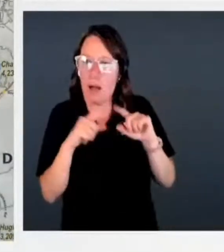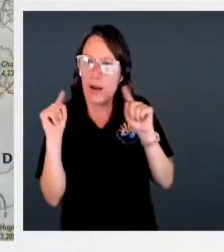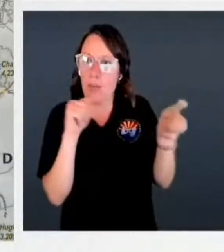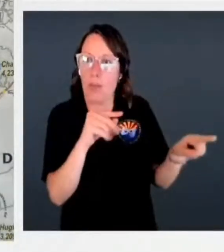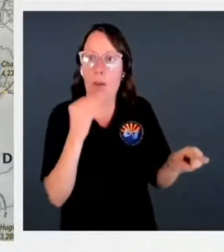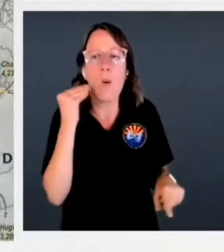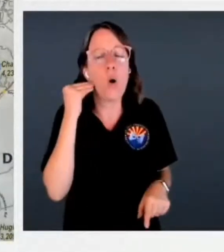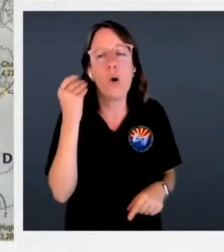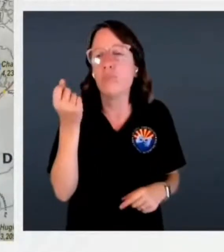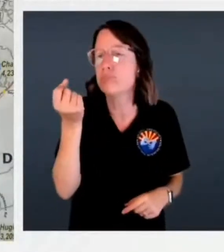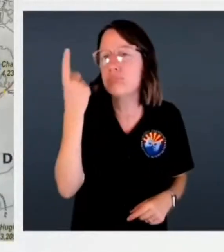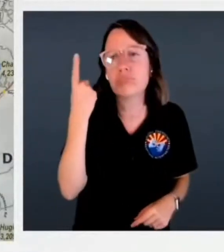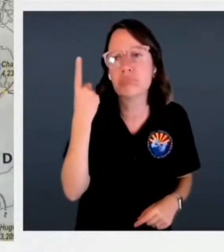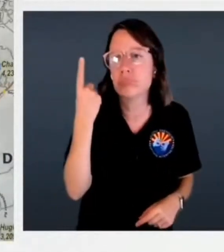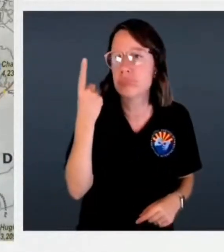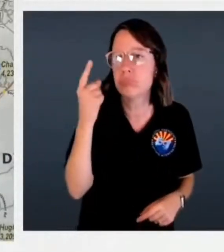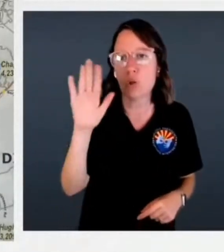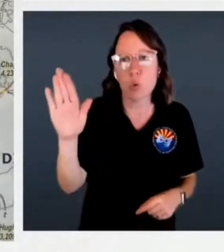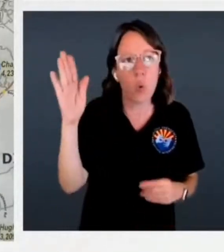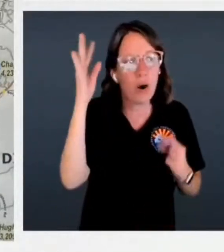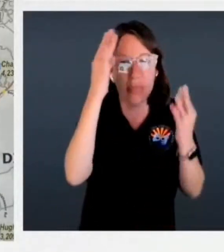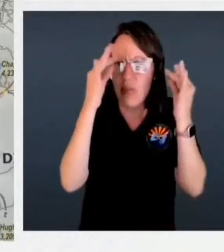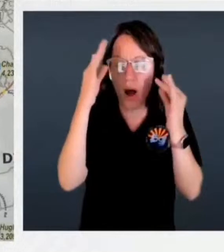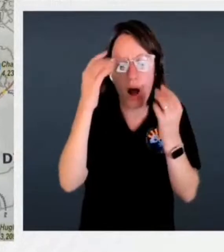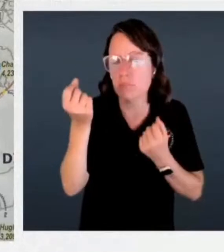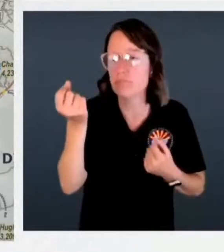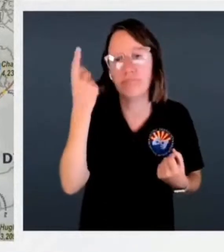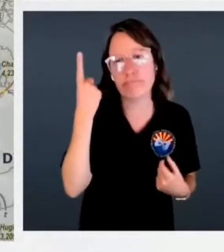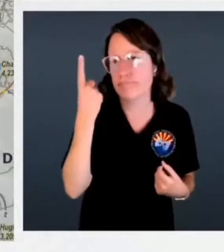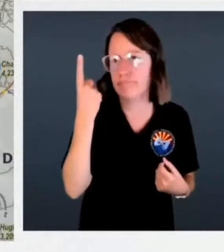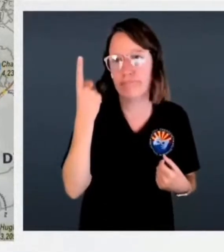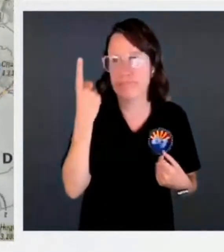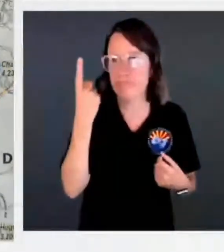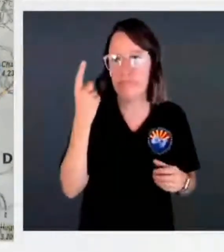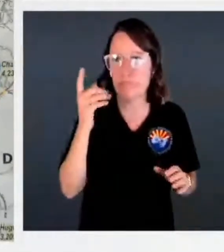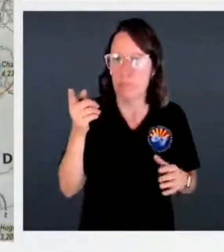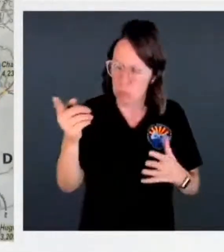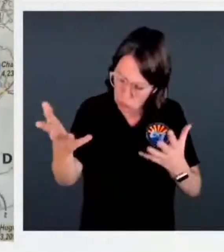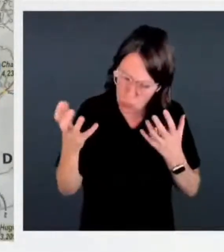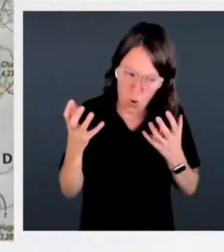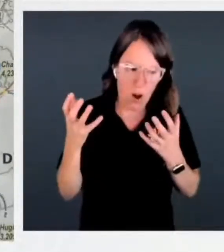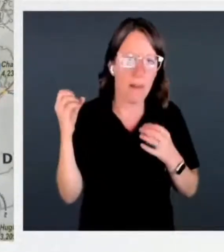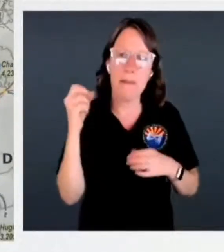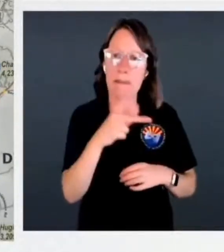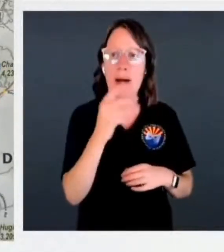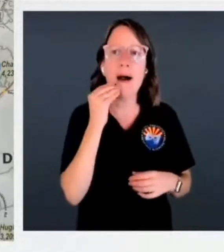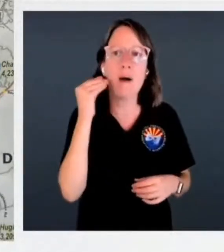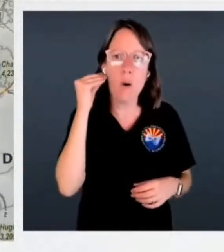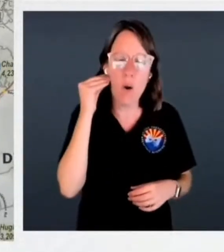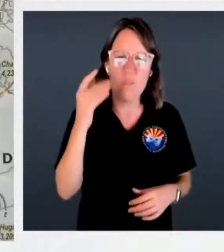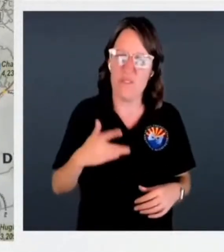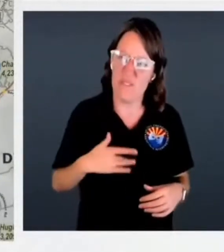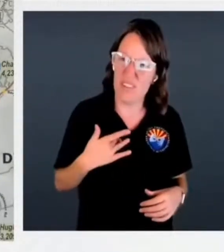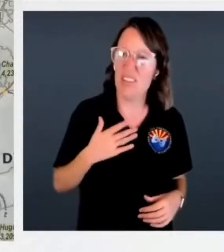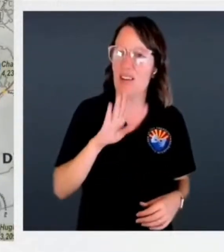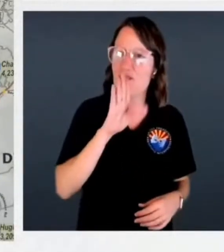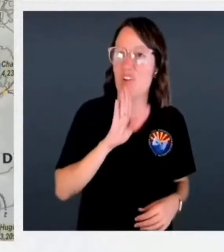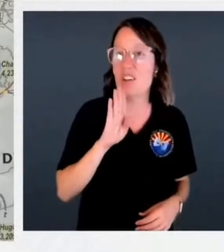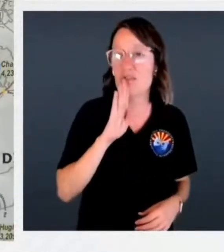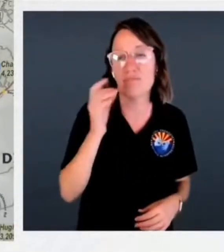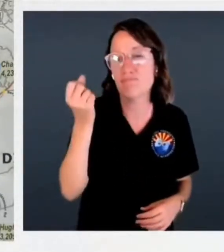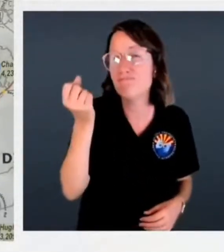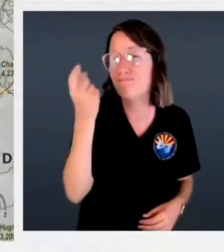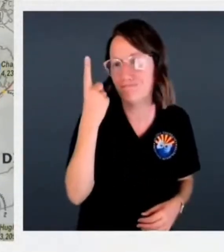you're thinking that. Believe me, no doubts in our minds that you feel that way. But just